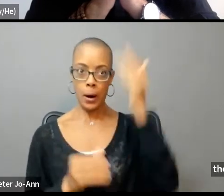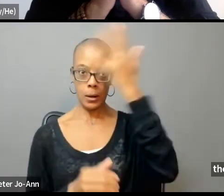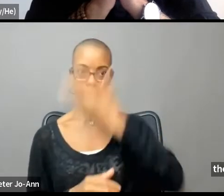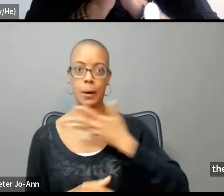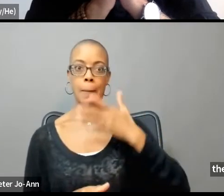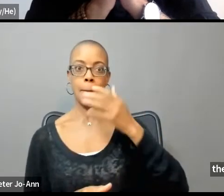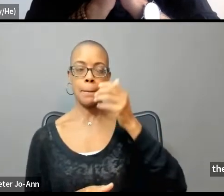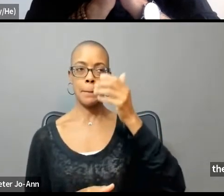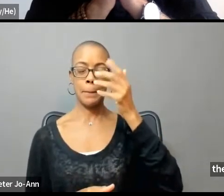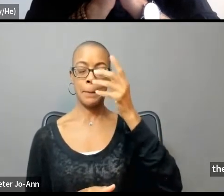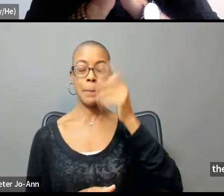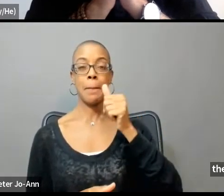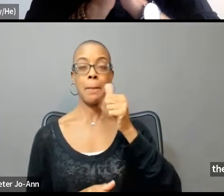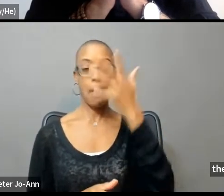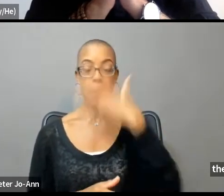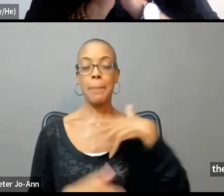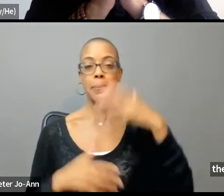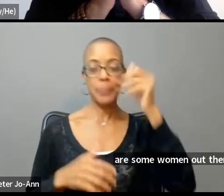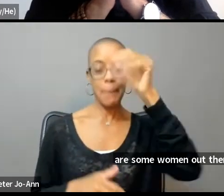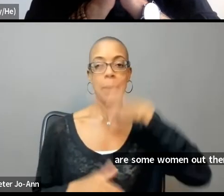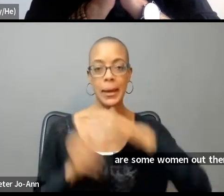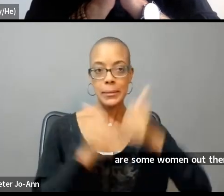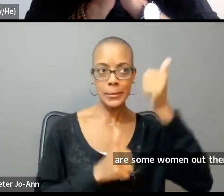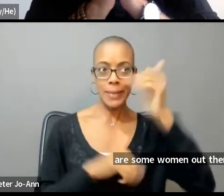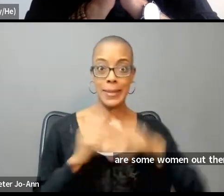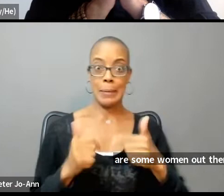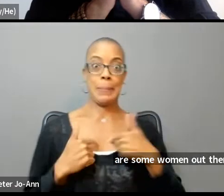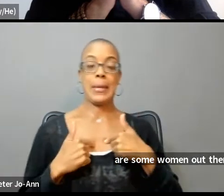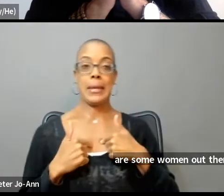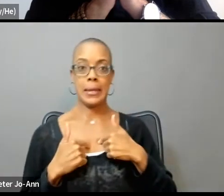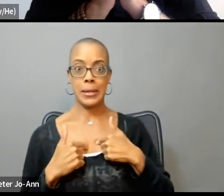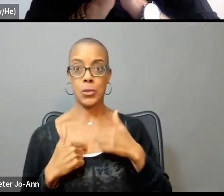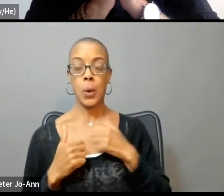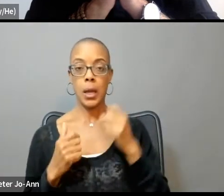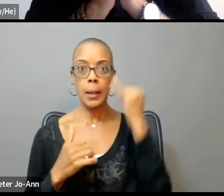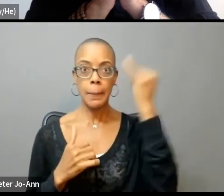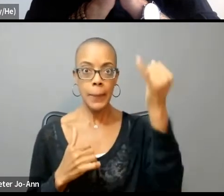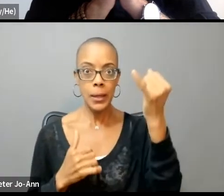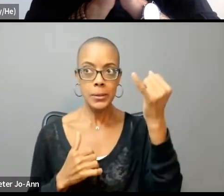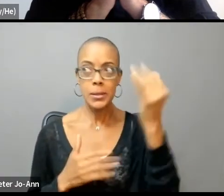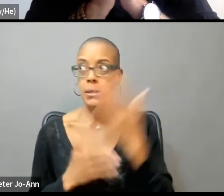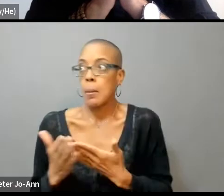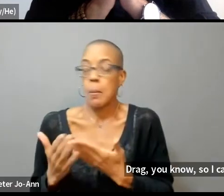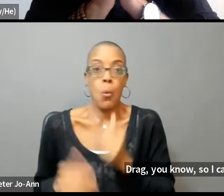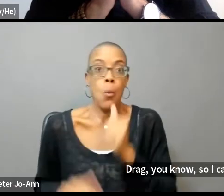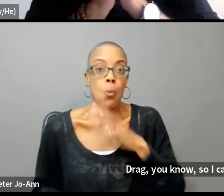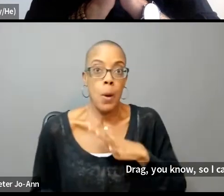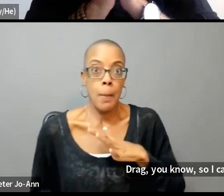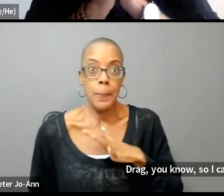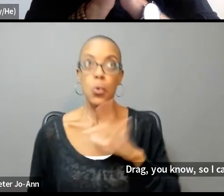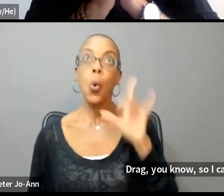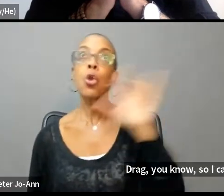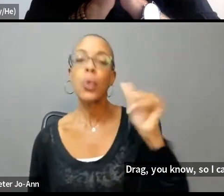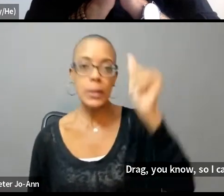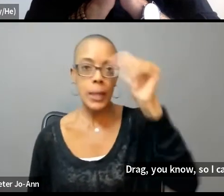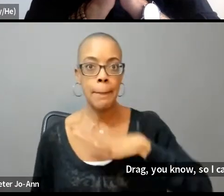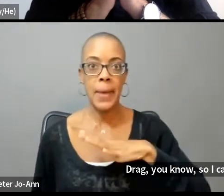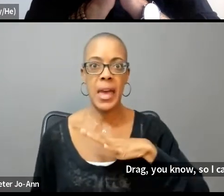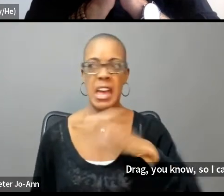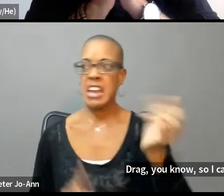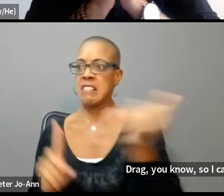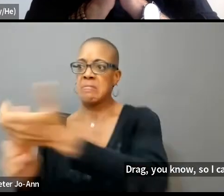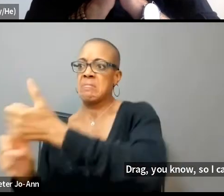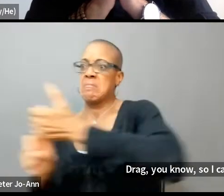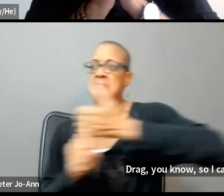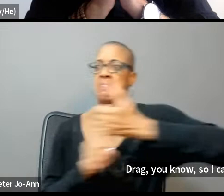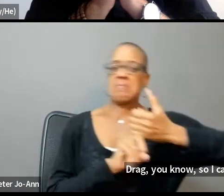drag. So I can only imagine some poor woman being dragged out of a bathroom, being told that she's